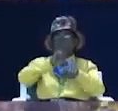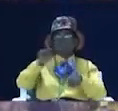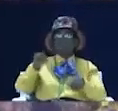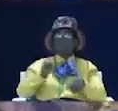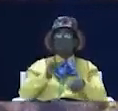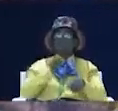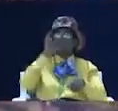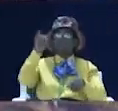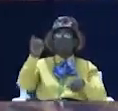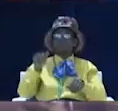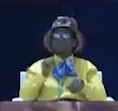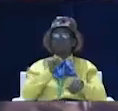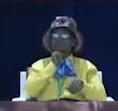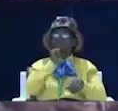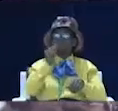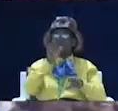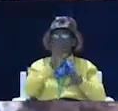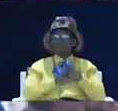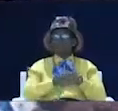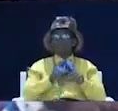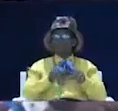ground.